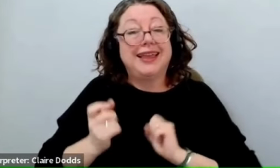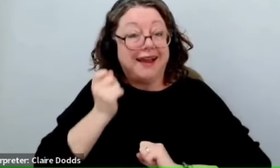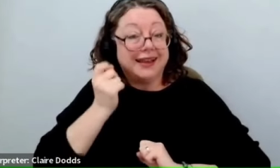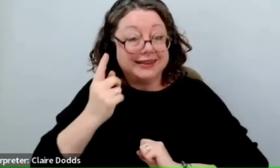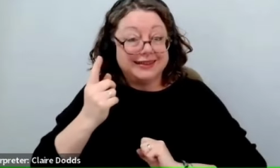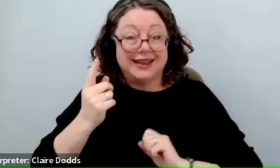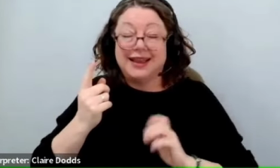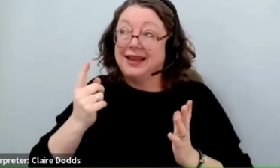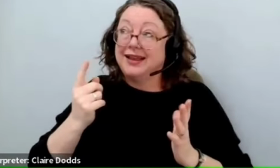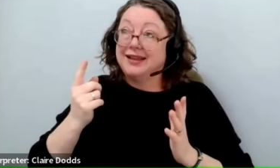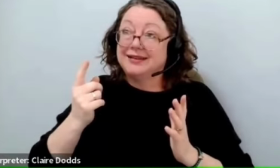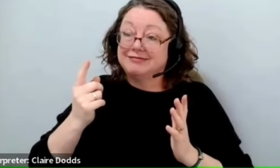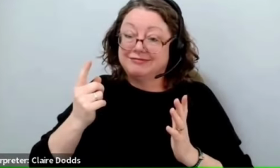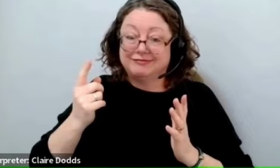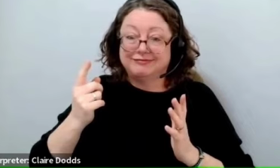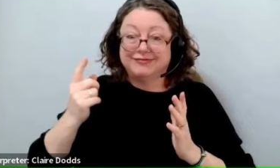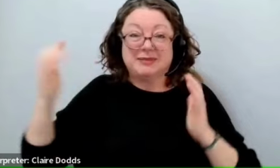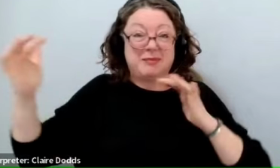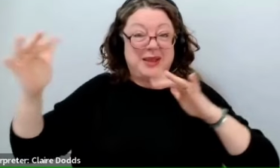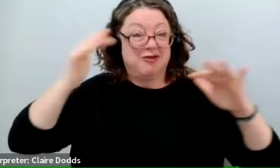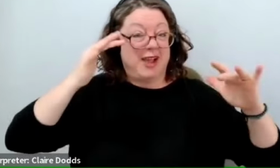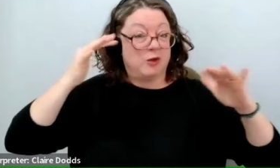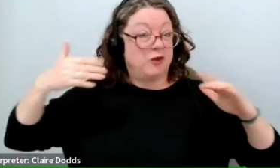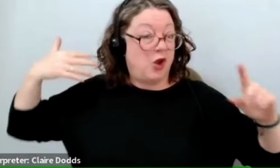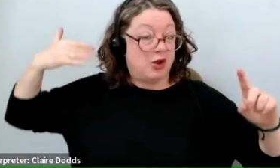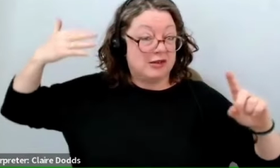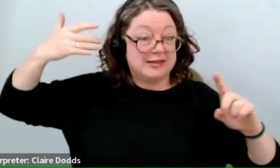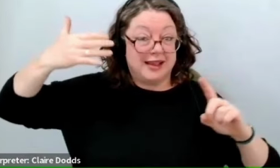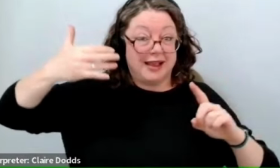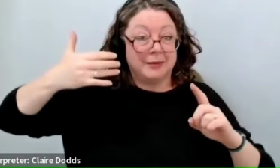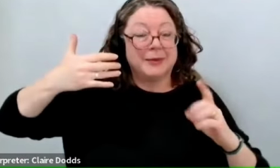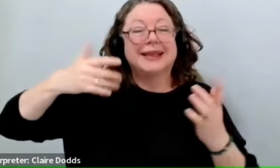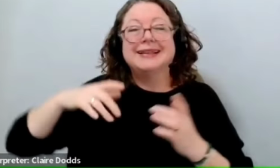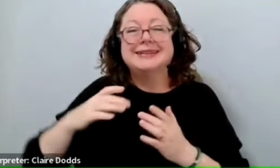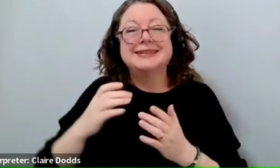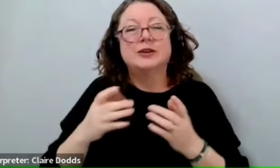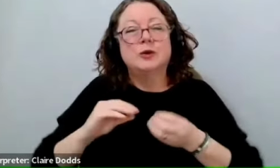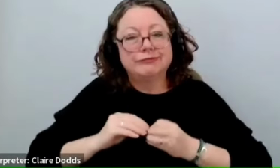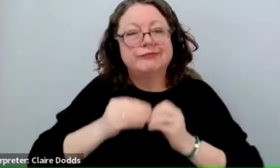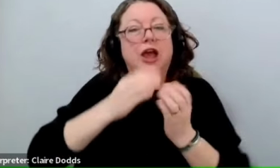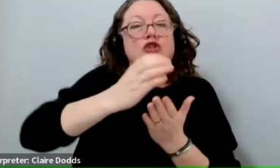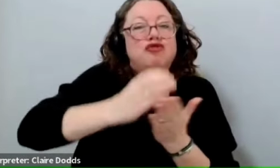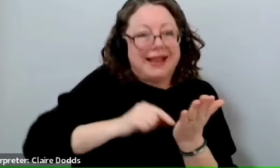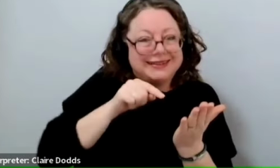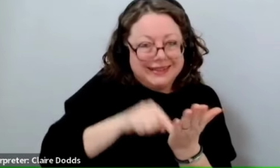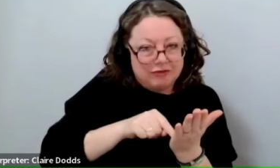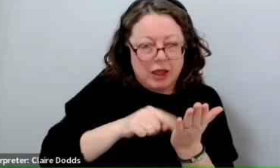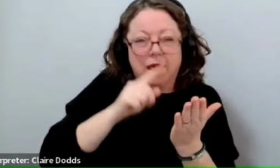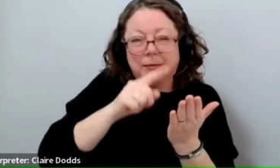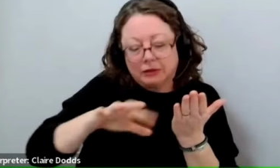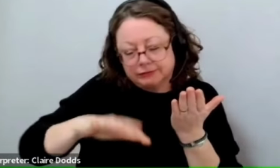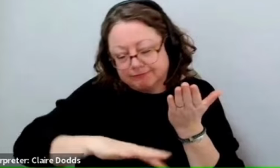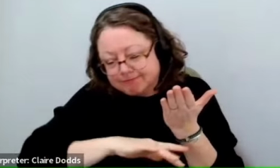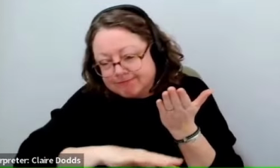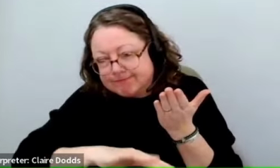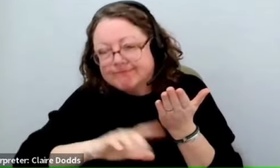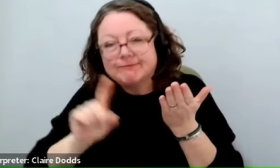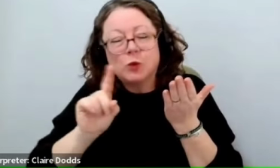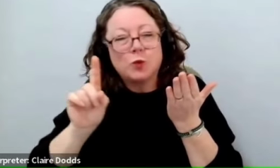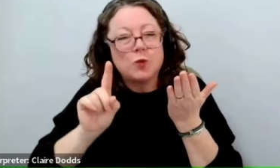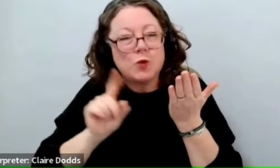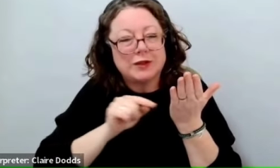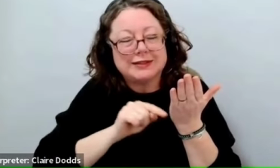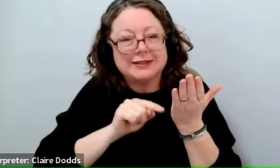long time, and it's about then looking at what sits underneath a criteria and making a